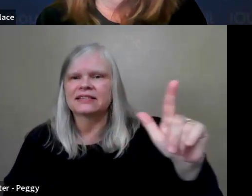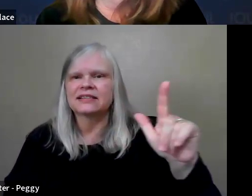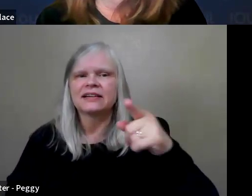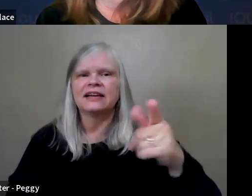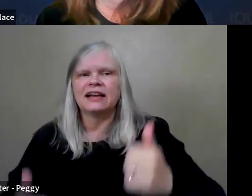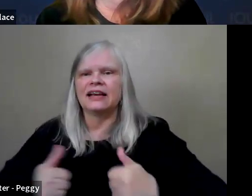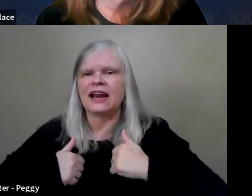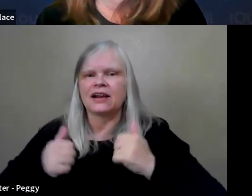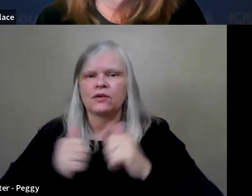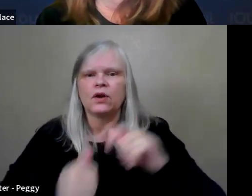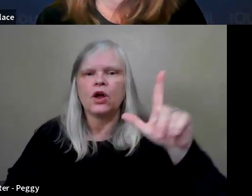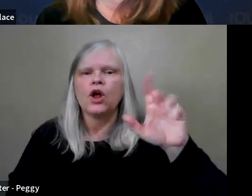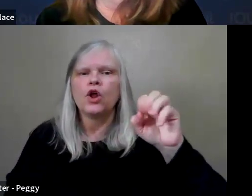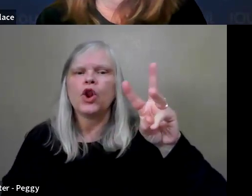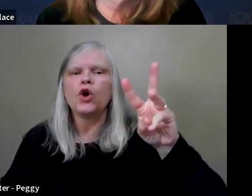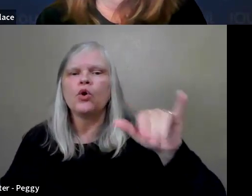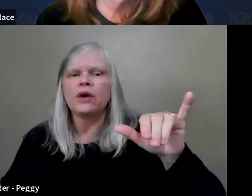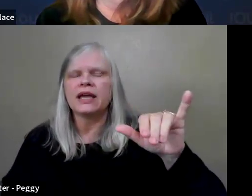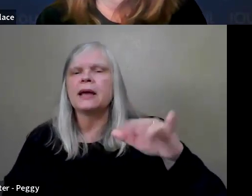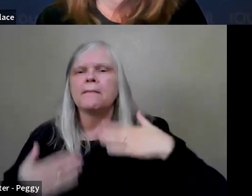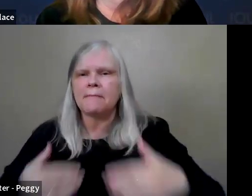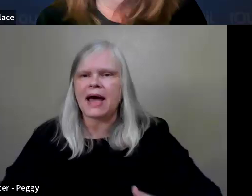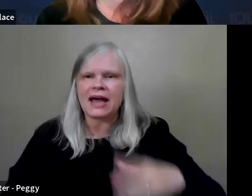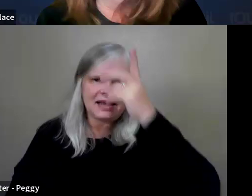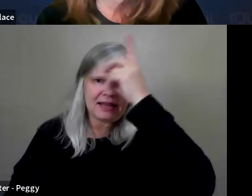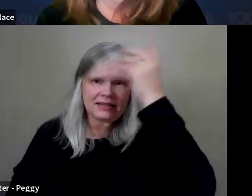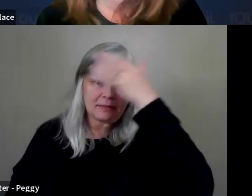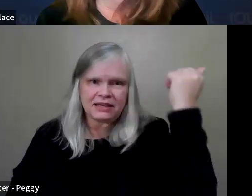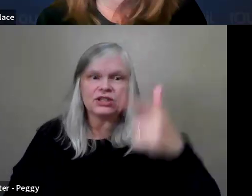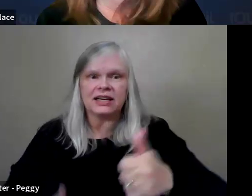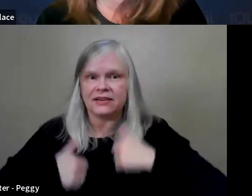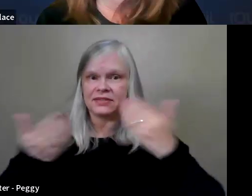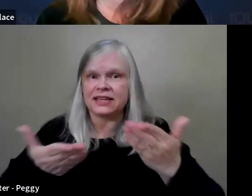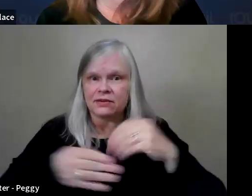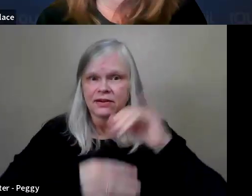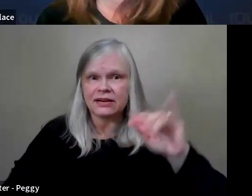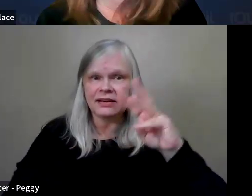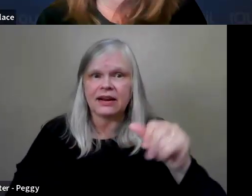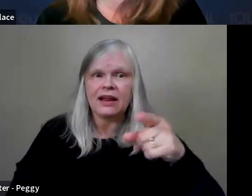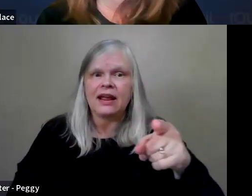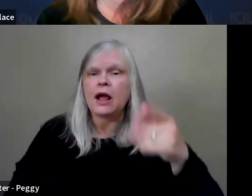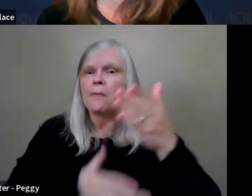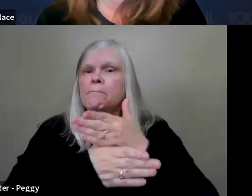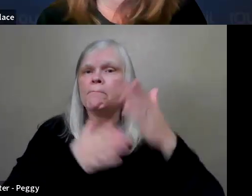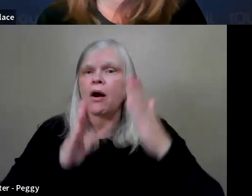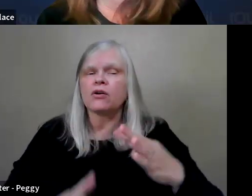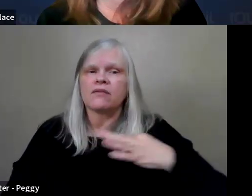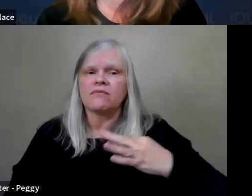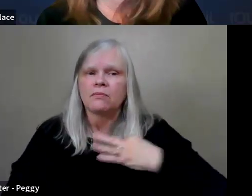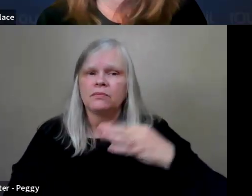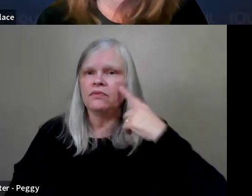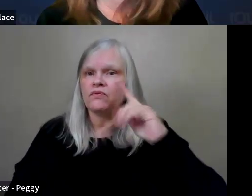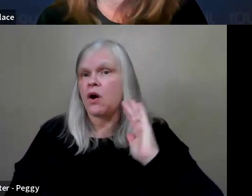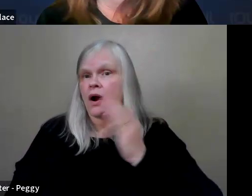living with Lewy body dementia, and he lives right here in Iowa. He's been a partner and a volunteer for